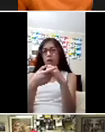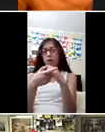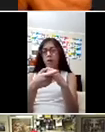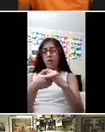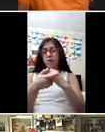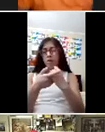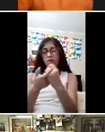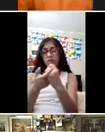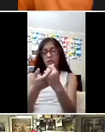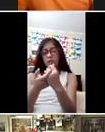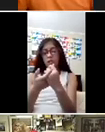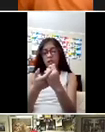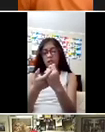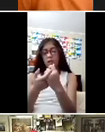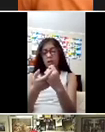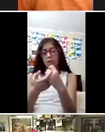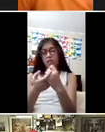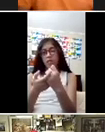you don't have to live that carnal life